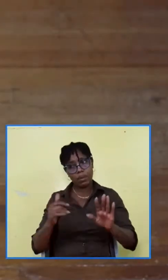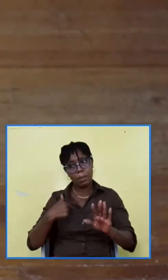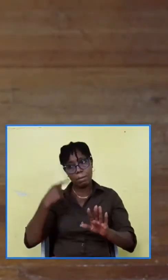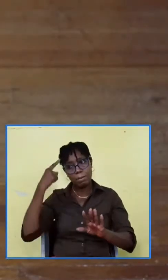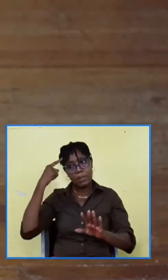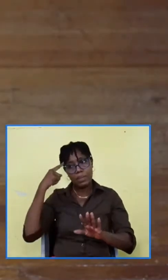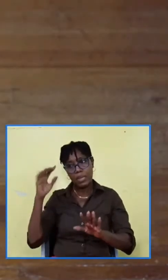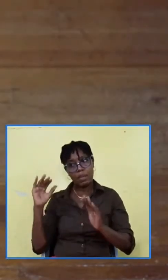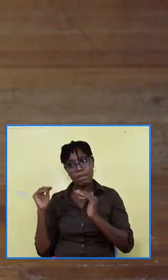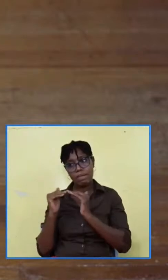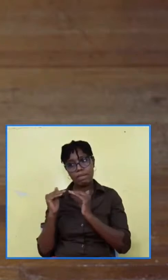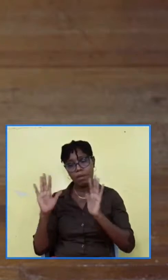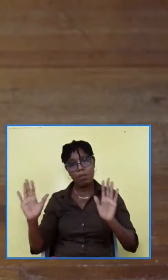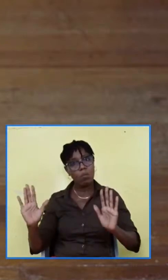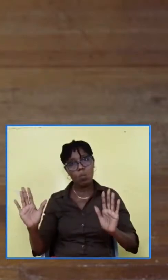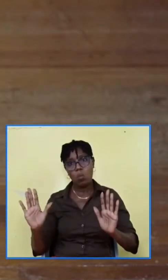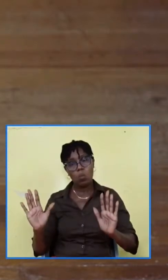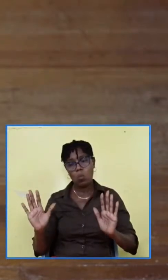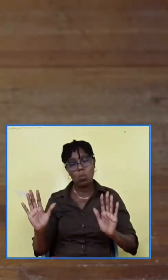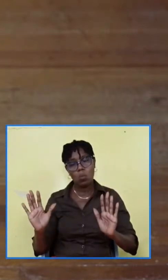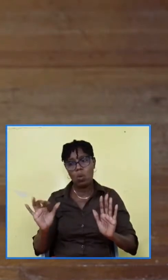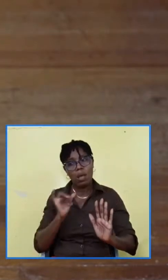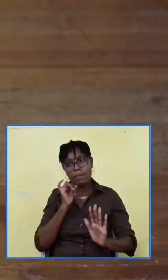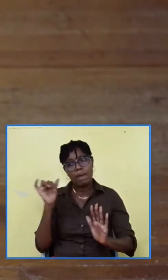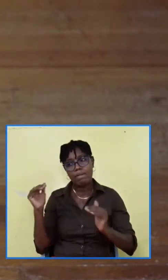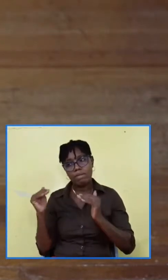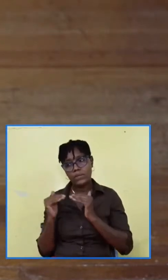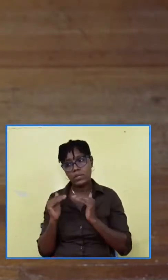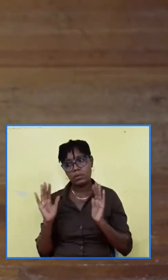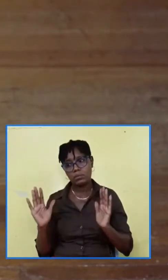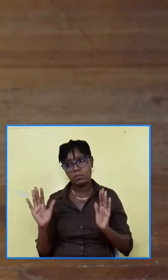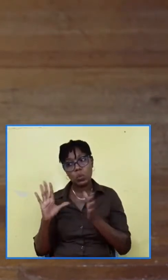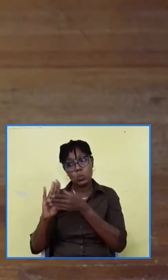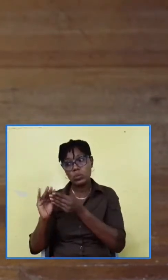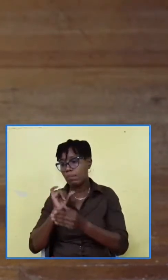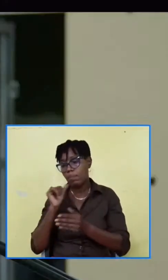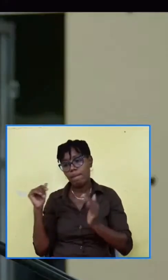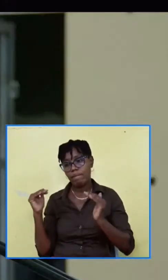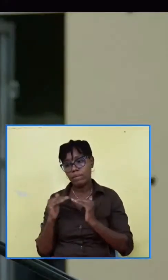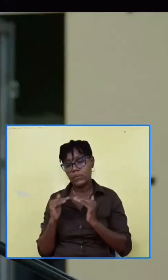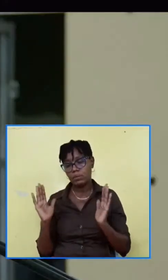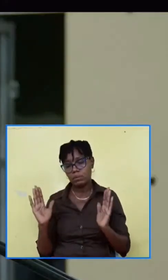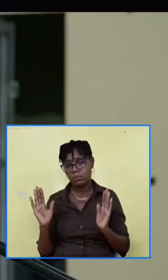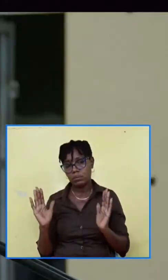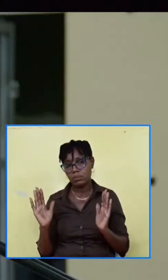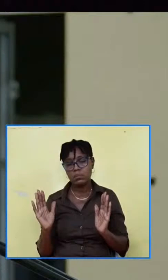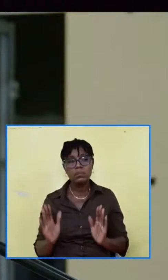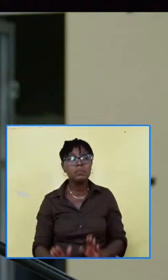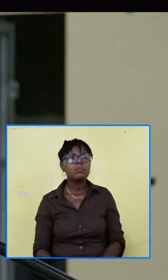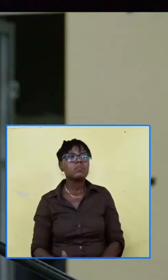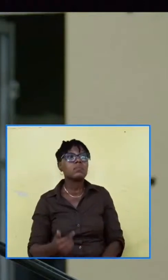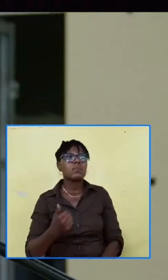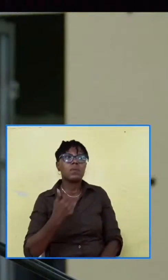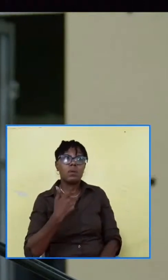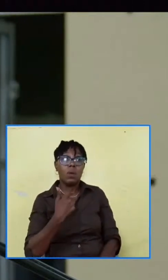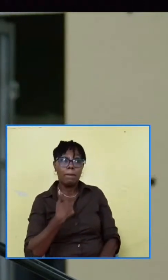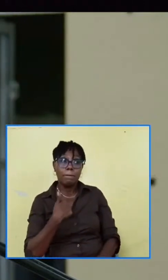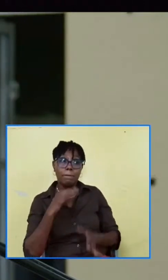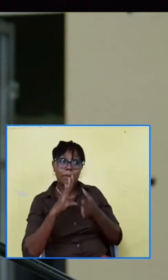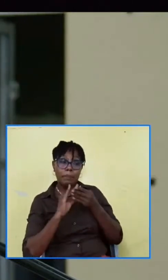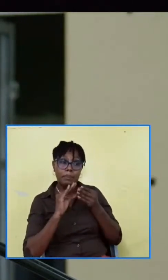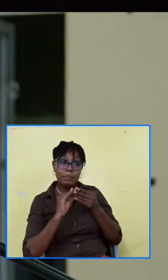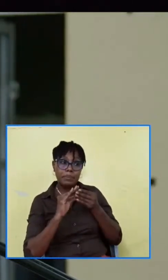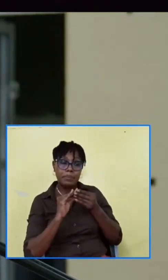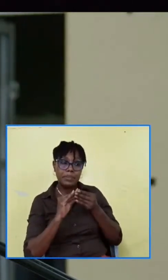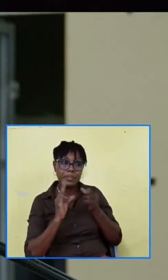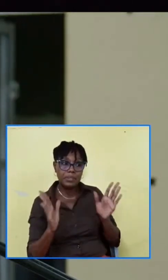of percent change from year over year. That's not. No, what I said is the depletion of reserves